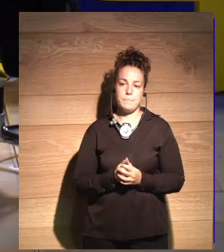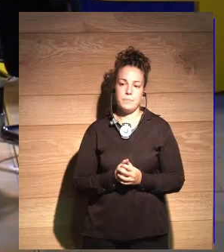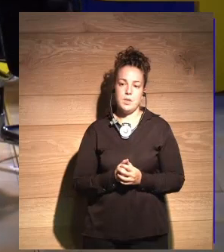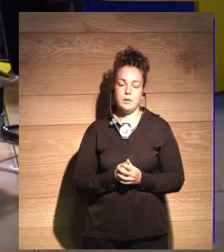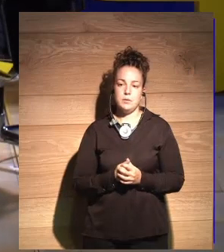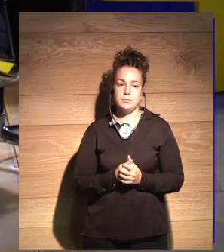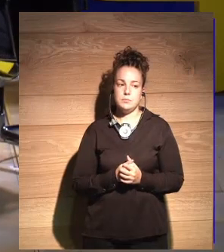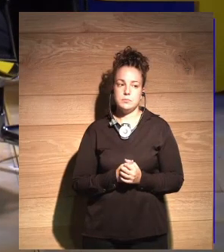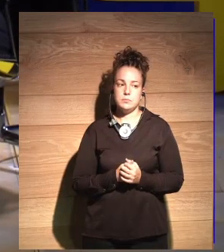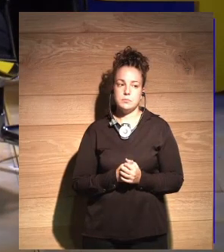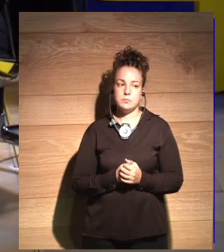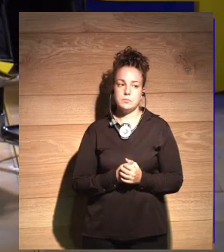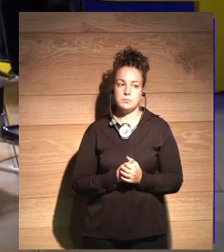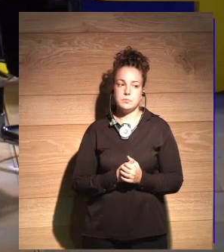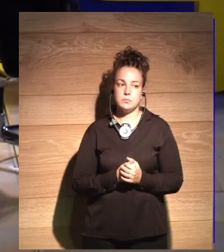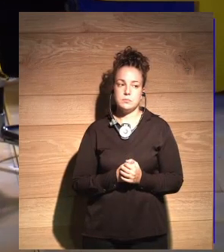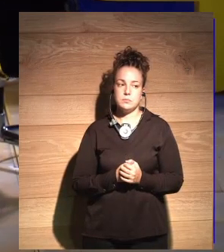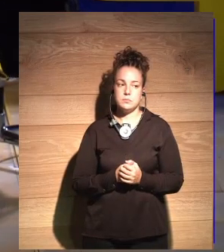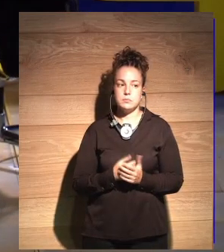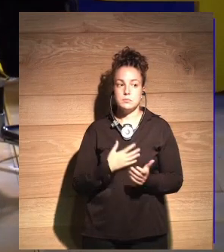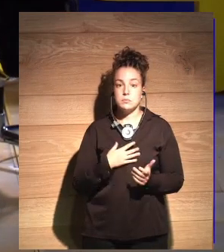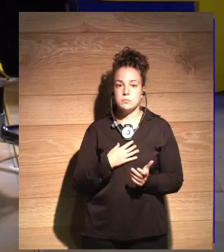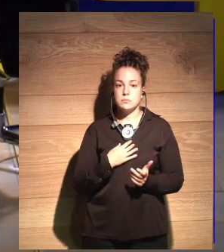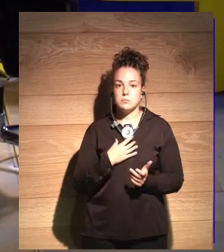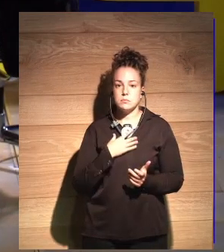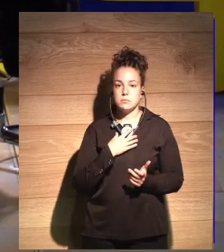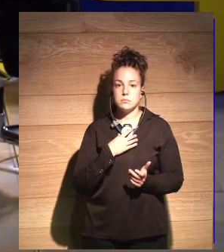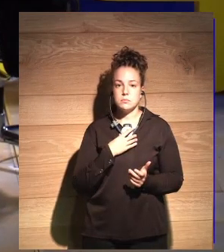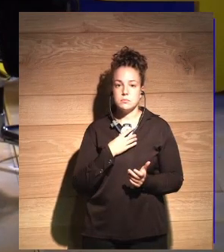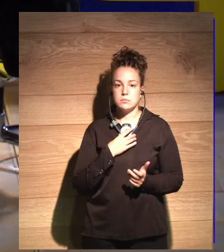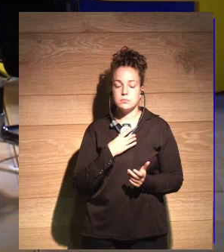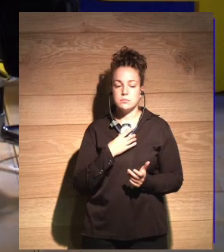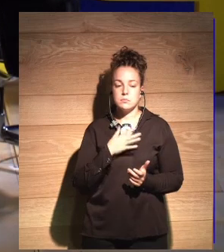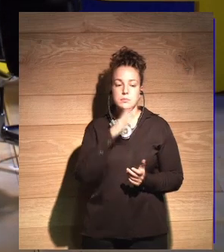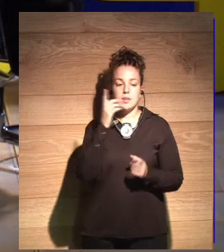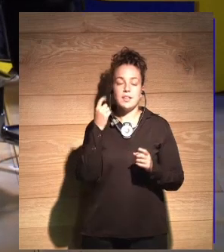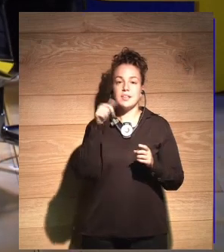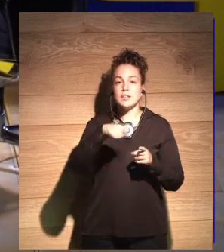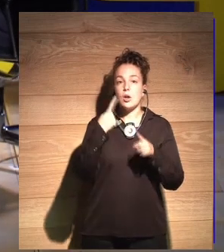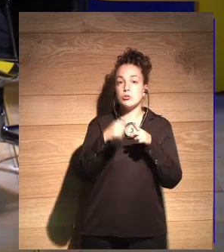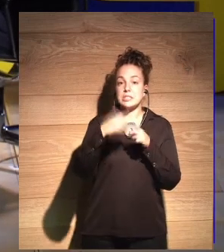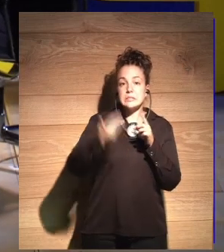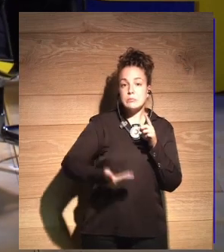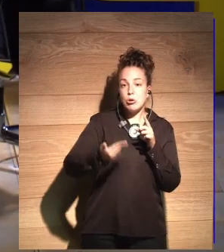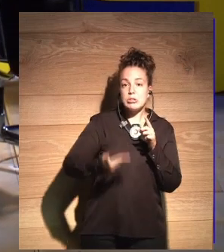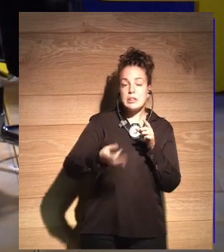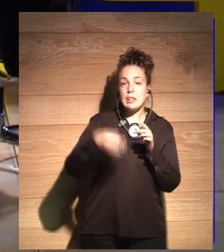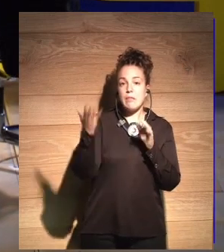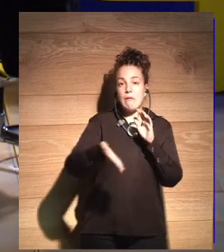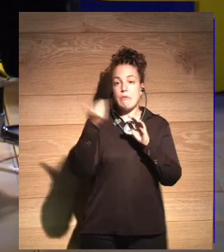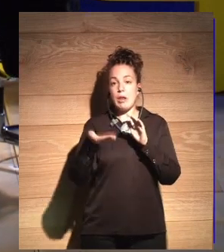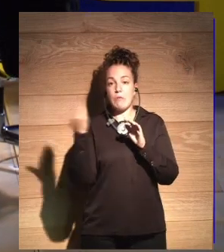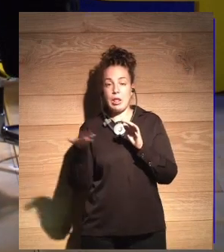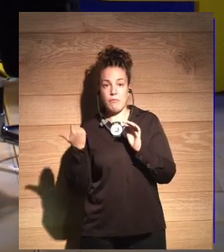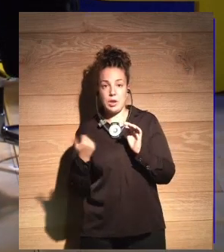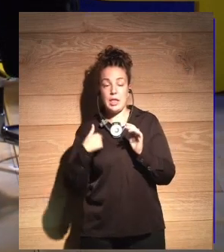just putting more funding into weird art is going to really, really help expand our world of what's